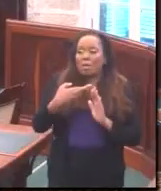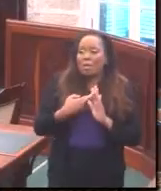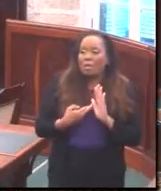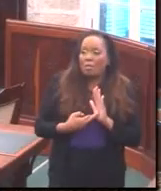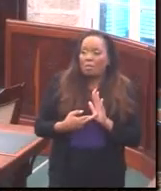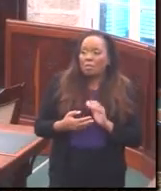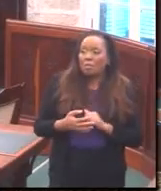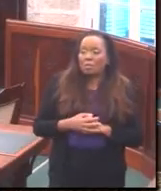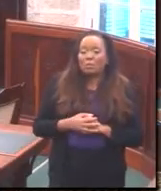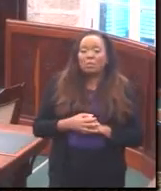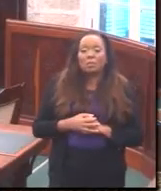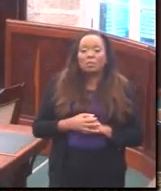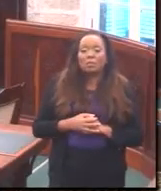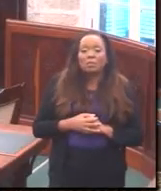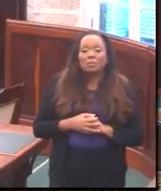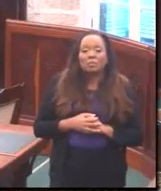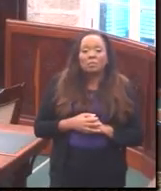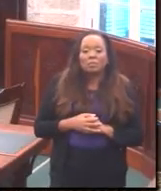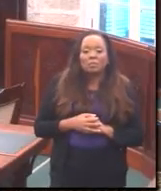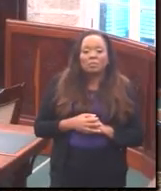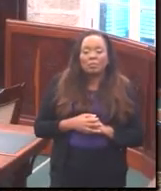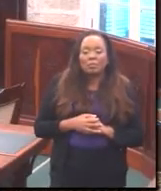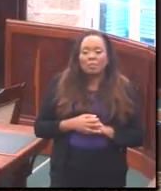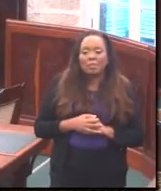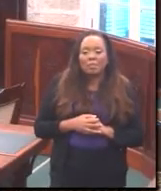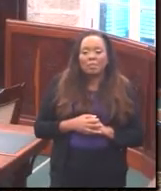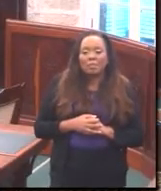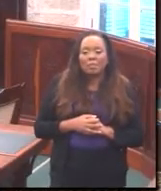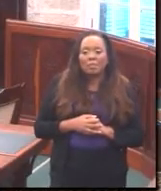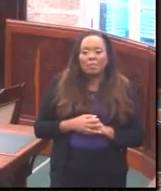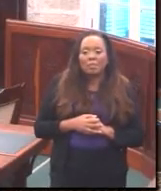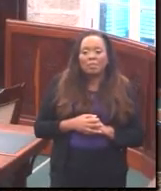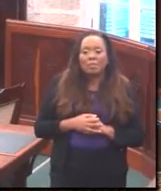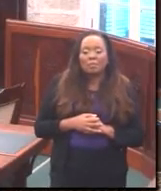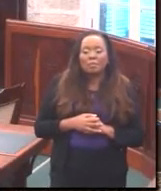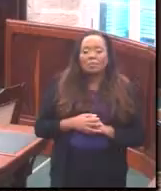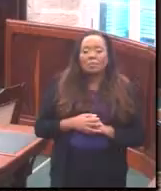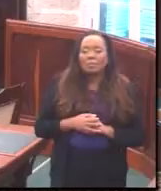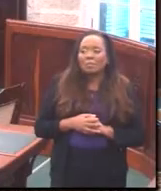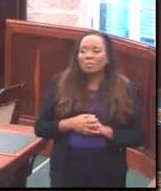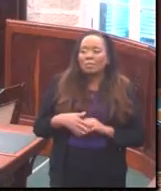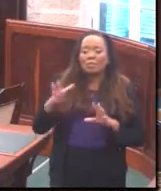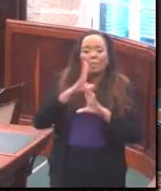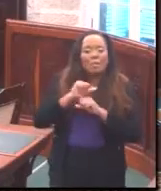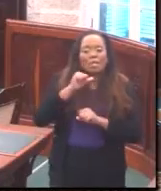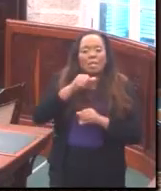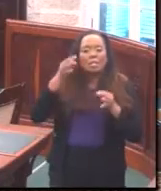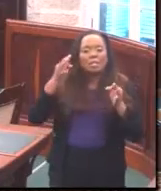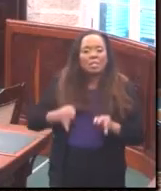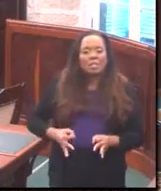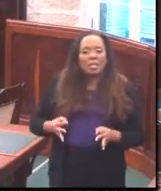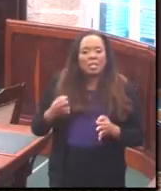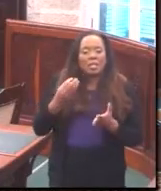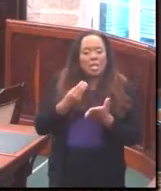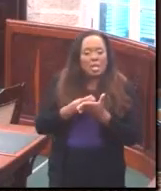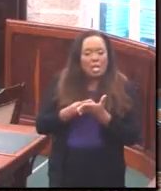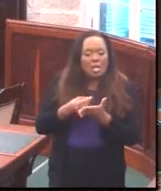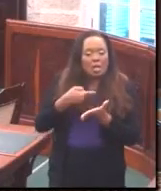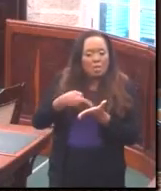tell the public that the president does not set people's salaries. I remember. I'm abiding by your ruling,